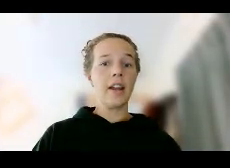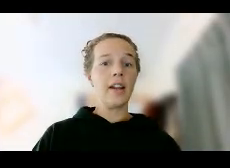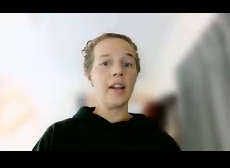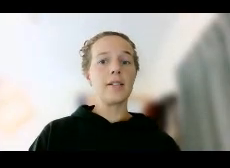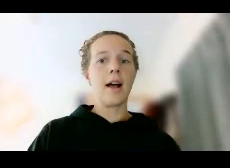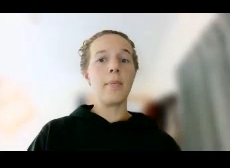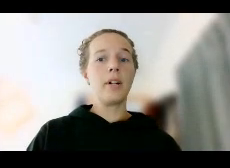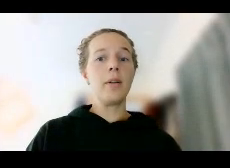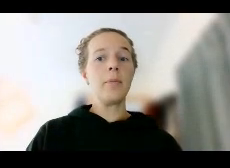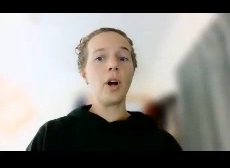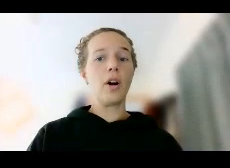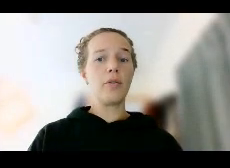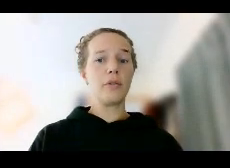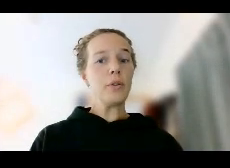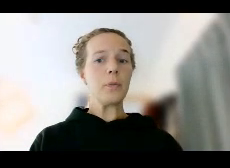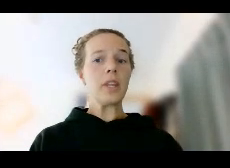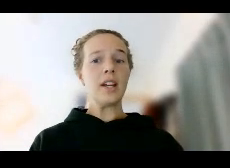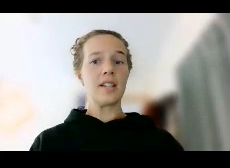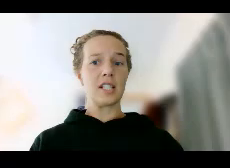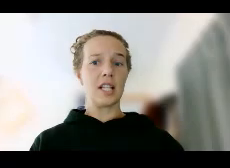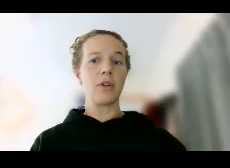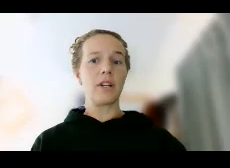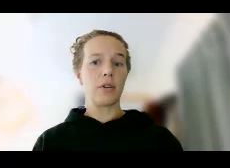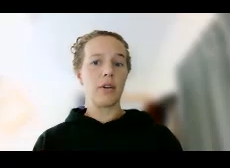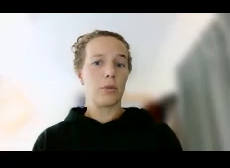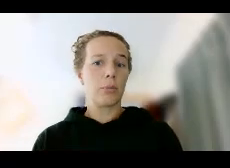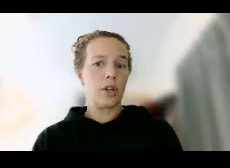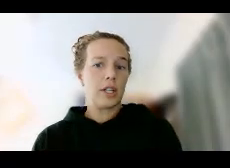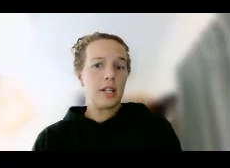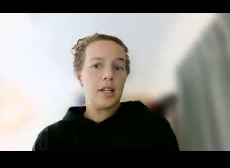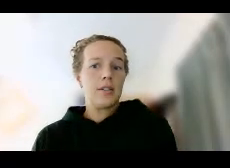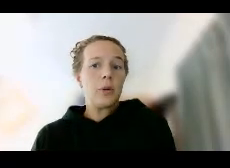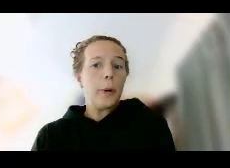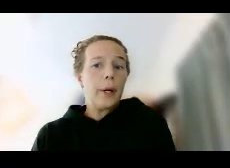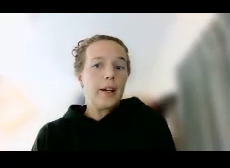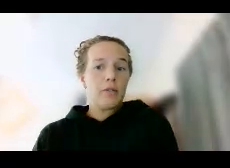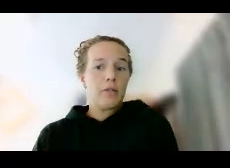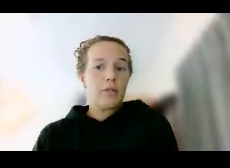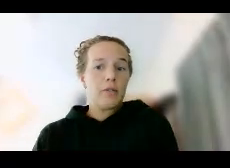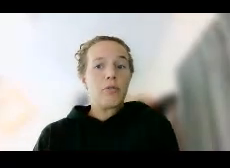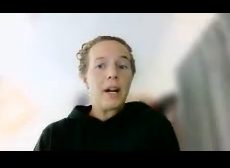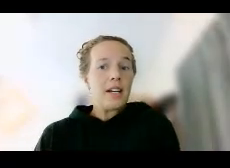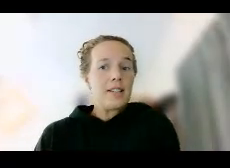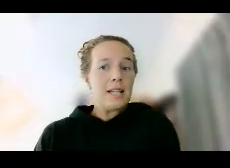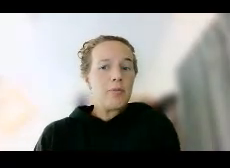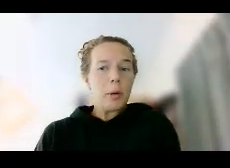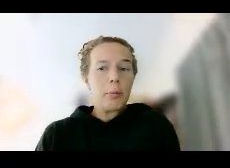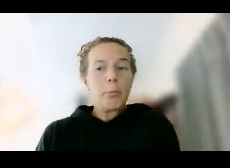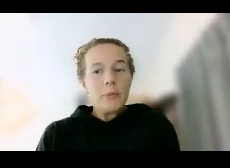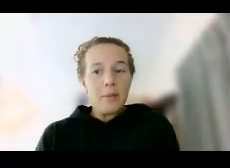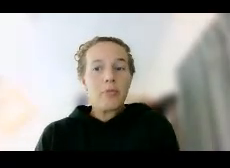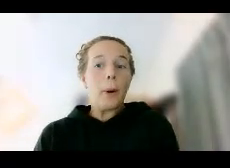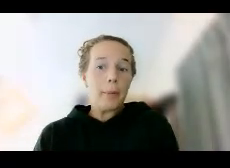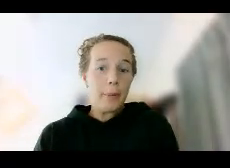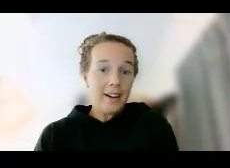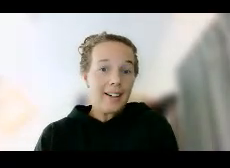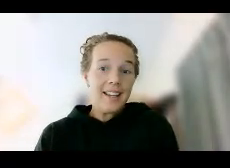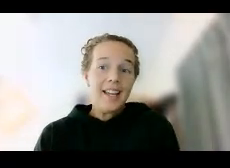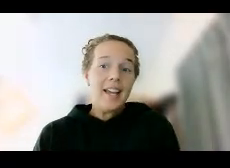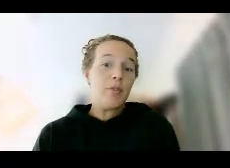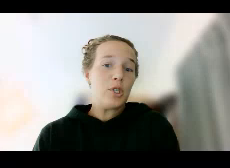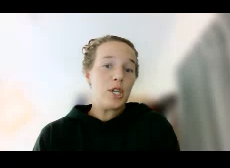Yeah, and another great example of a successful restoration project is the work we did with partners in Nymph